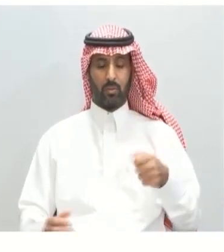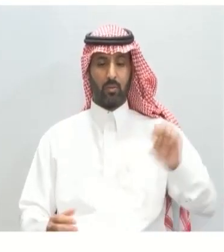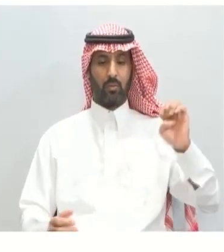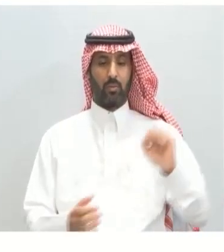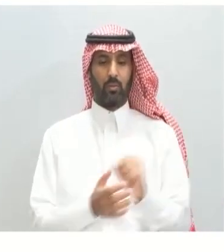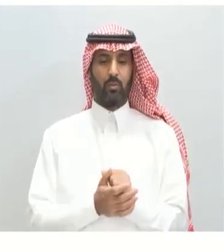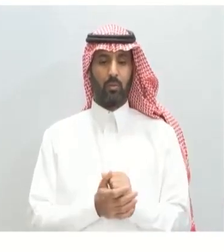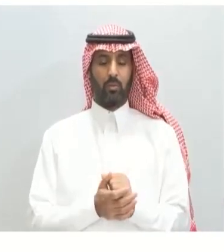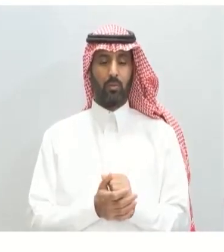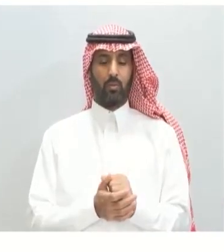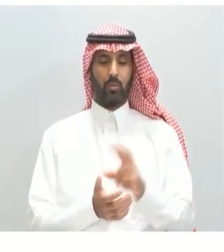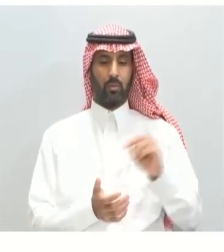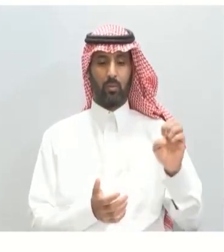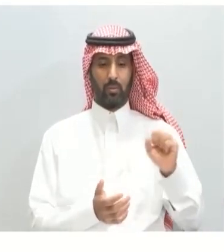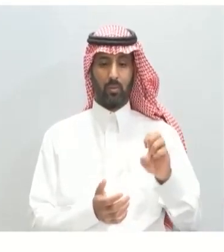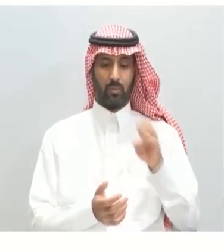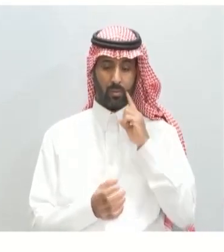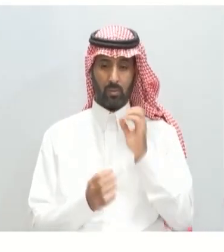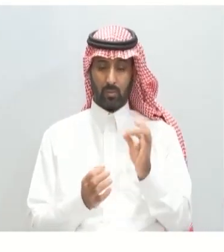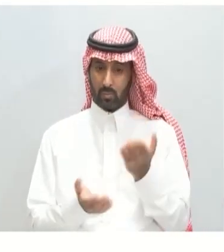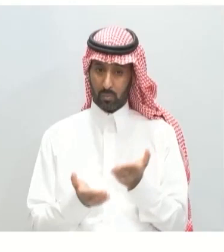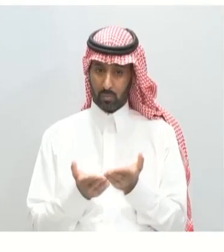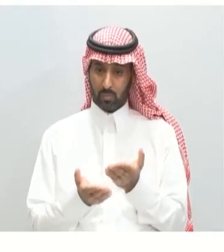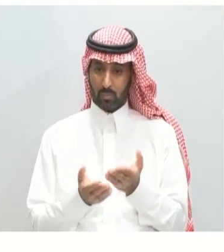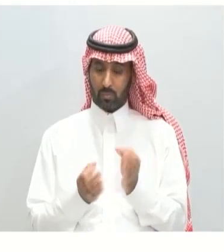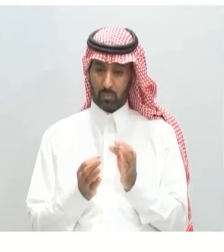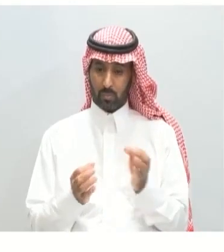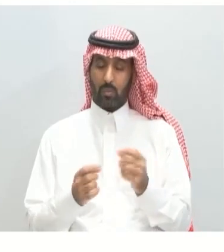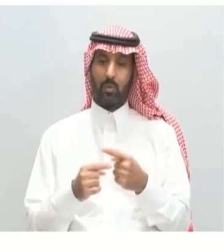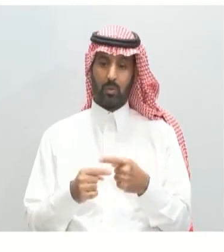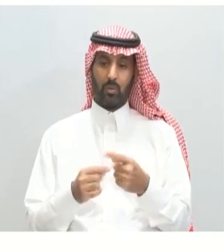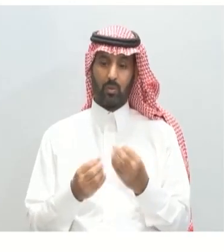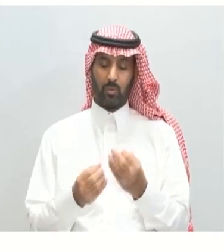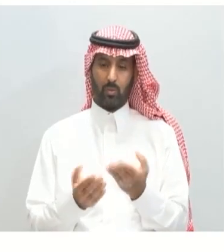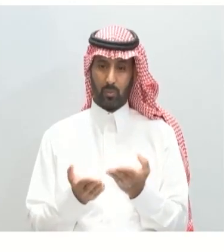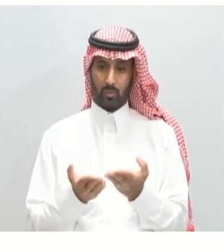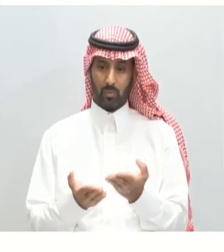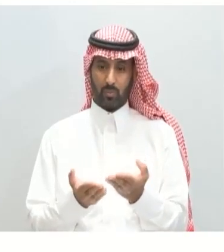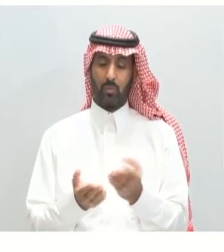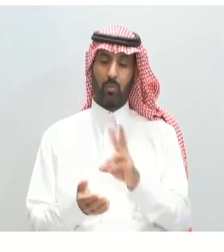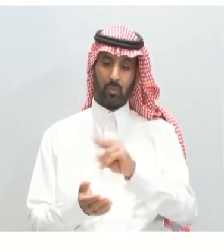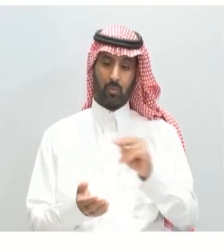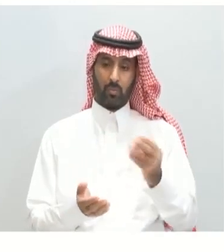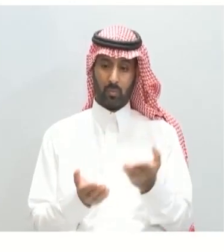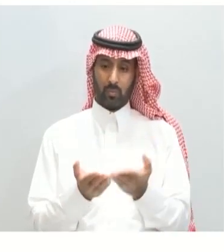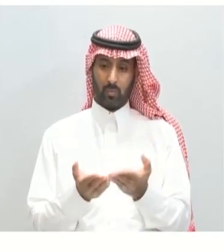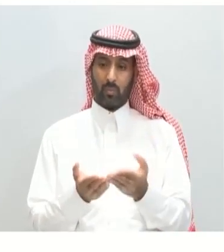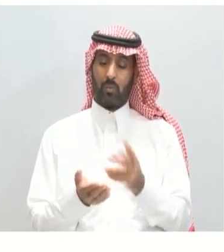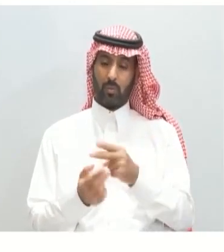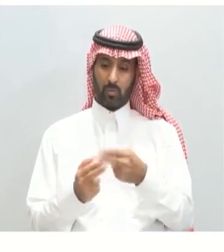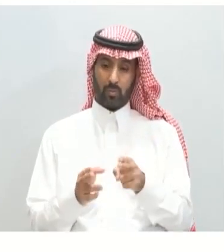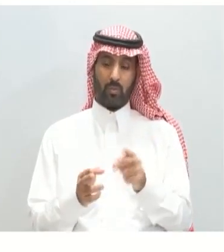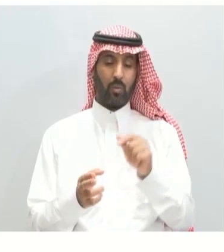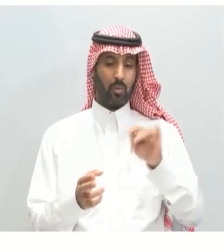Equivalent means equal. Equivalent means equal. They both start with the same